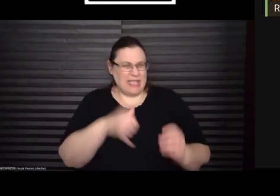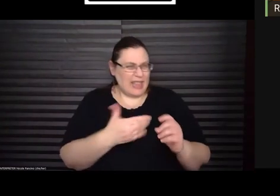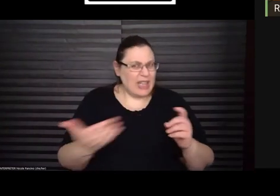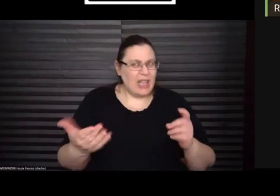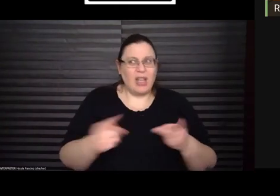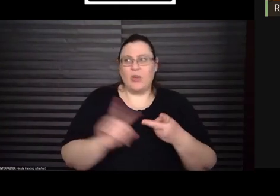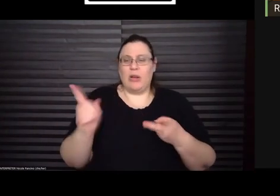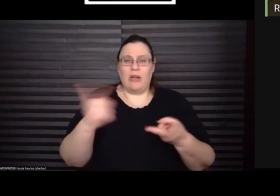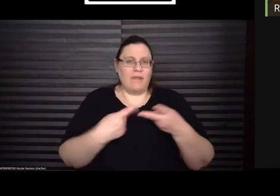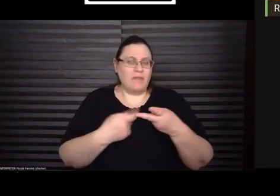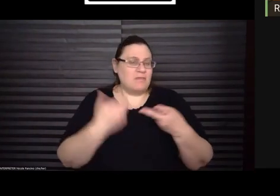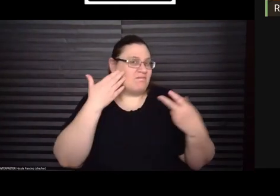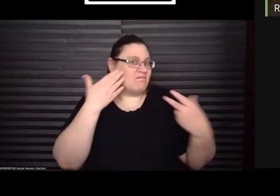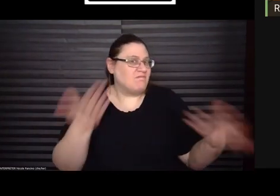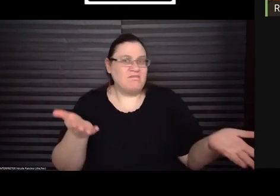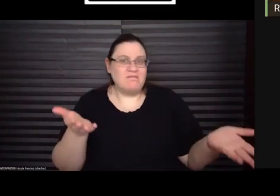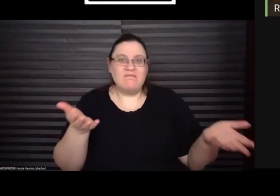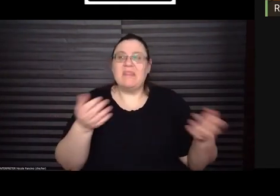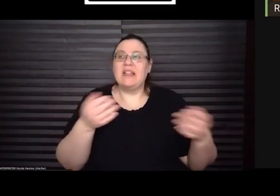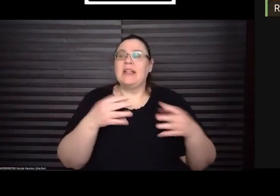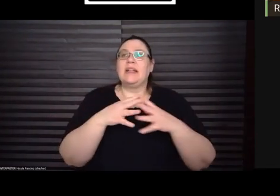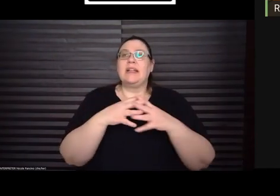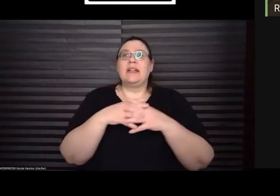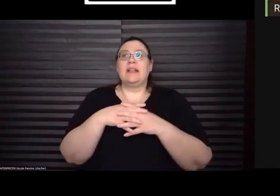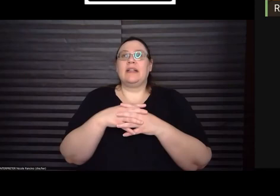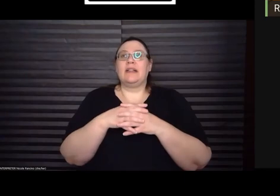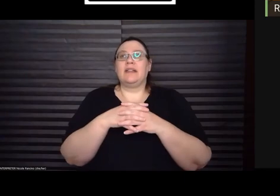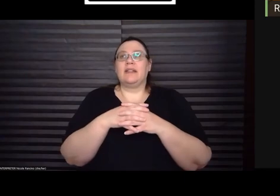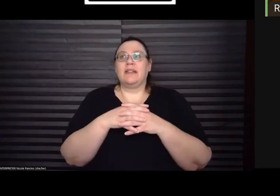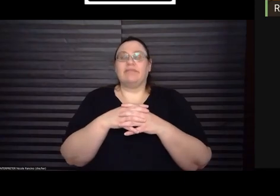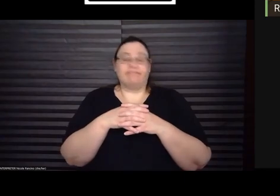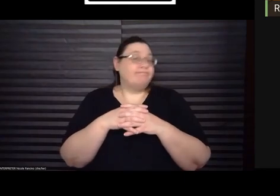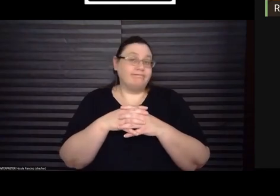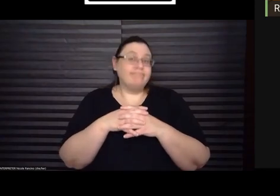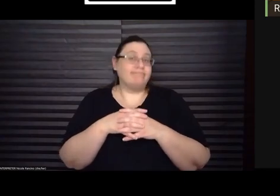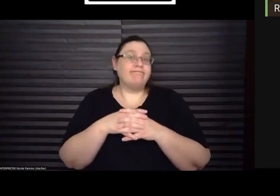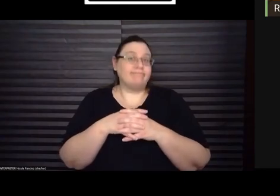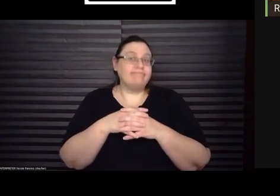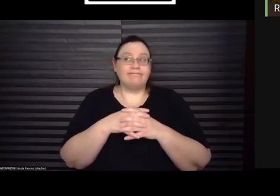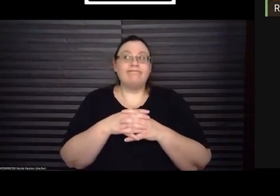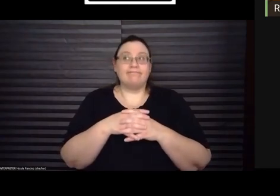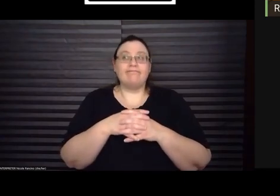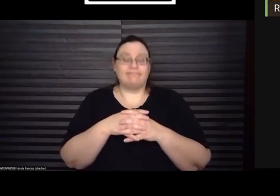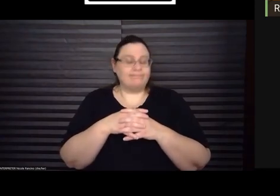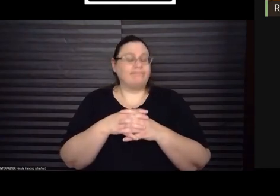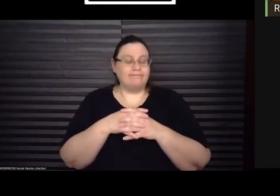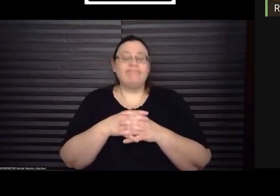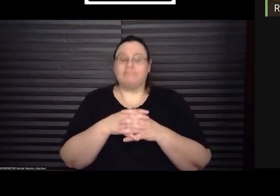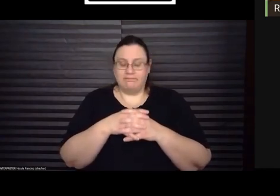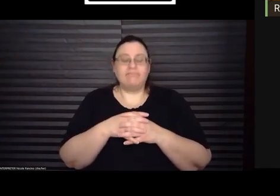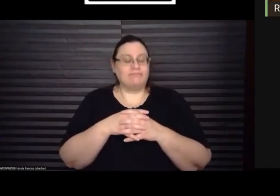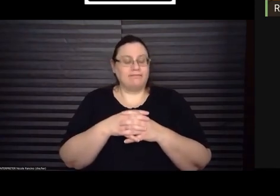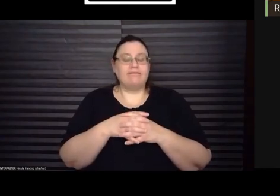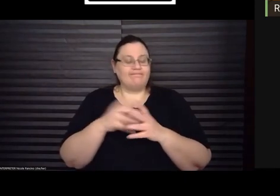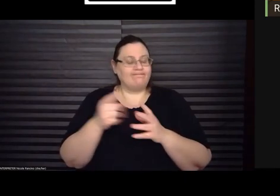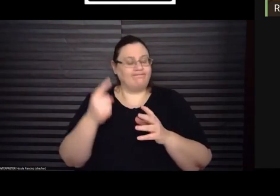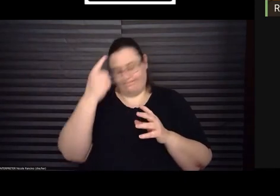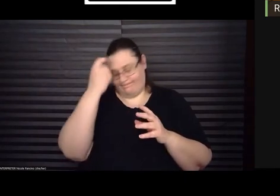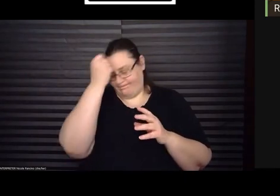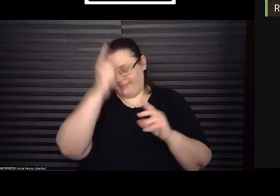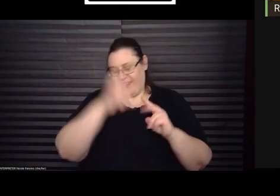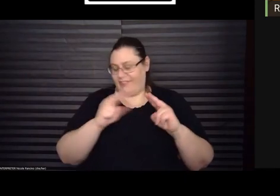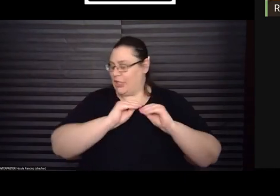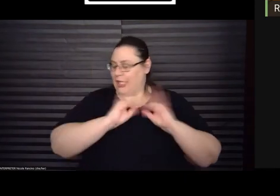they were or where they'd come from. And so, you know, it was, yeah, it just made me very, it made it very clear to me